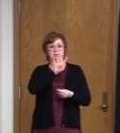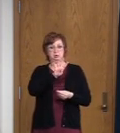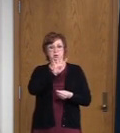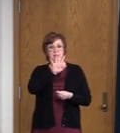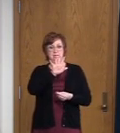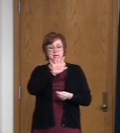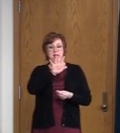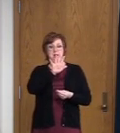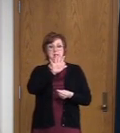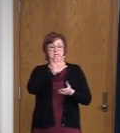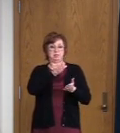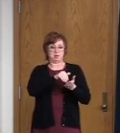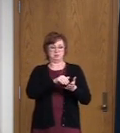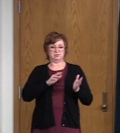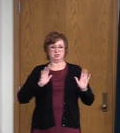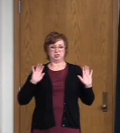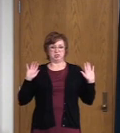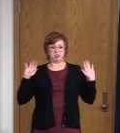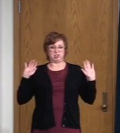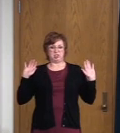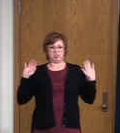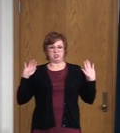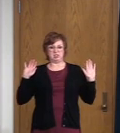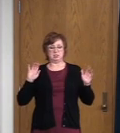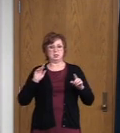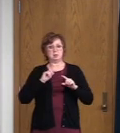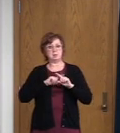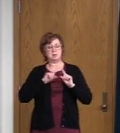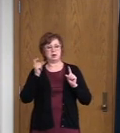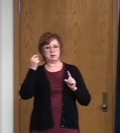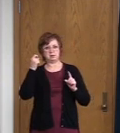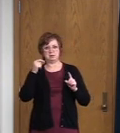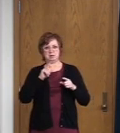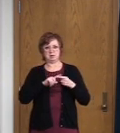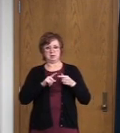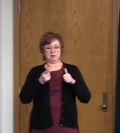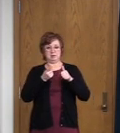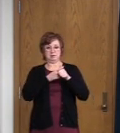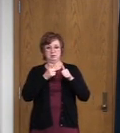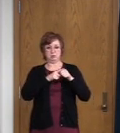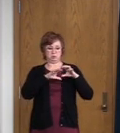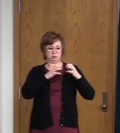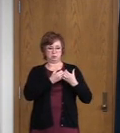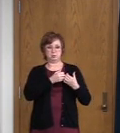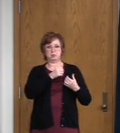people in our phase 1. And as a 2-dose vaccine, that's